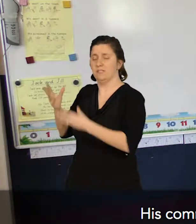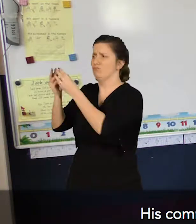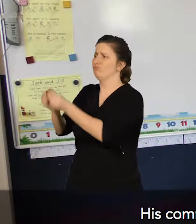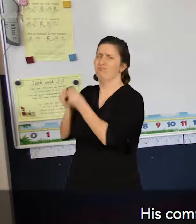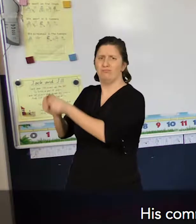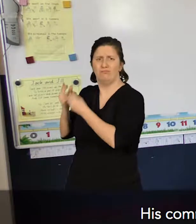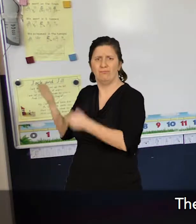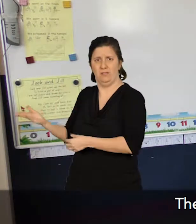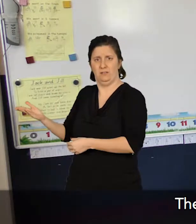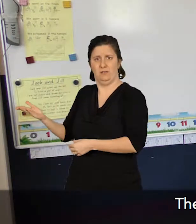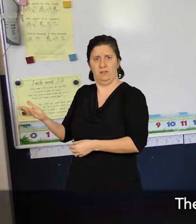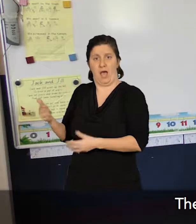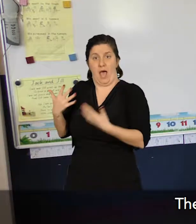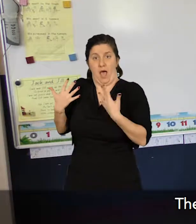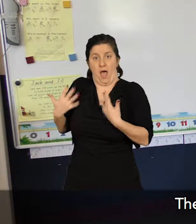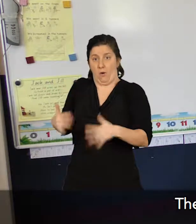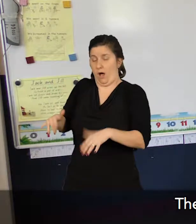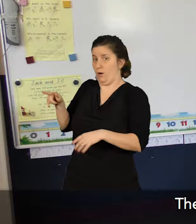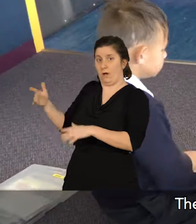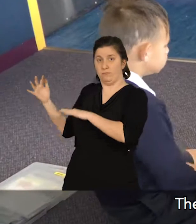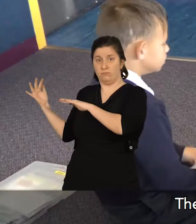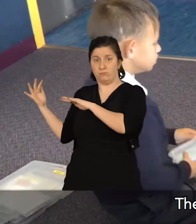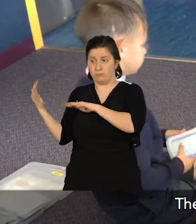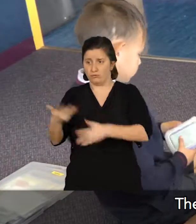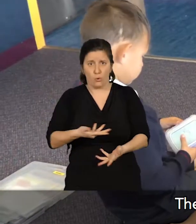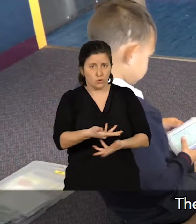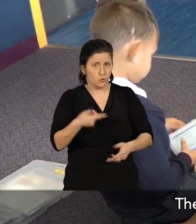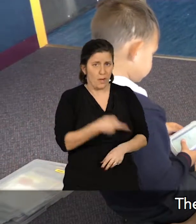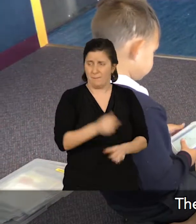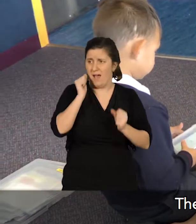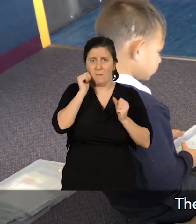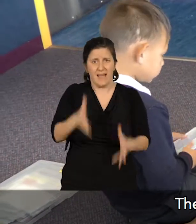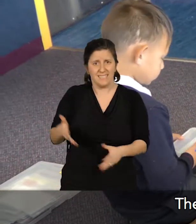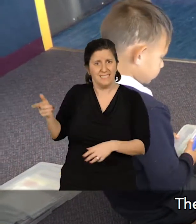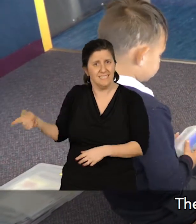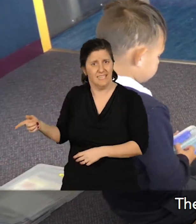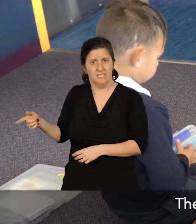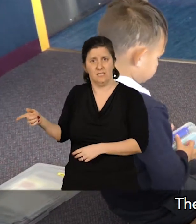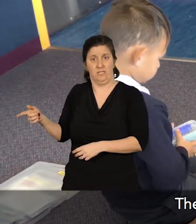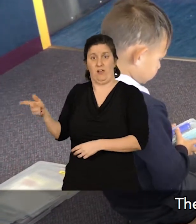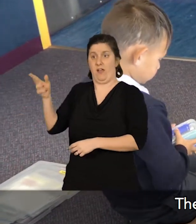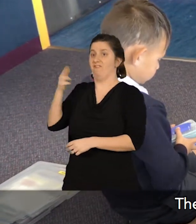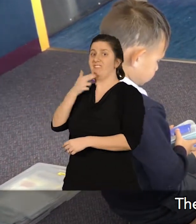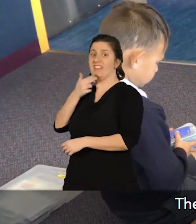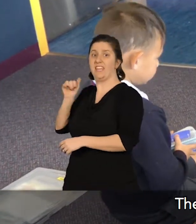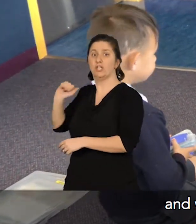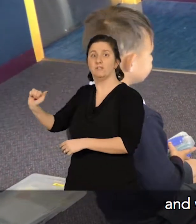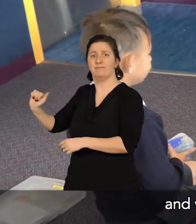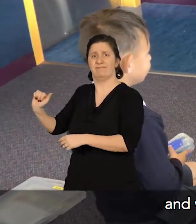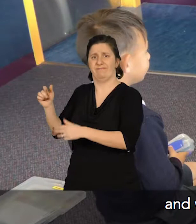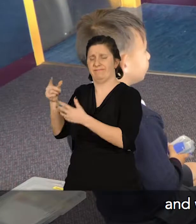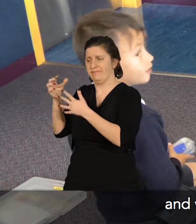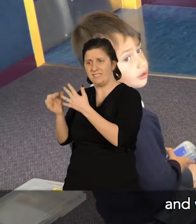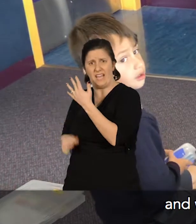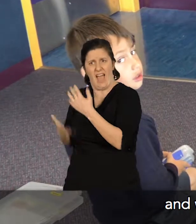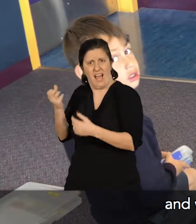invaluable. The way that she talks with him is just amazing, and